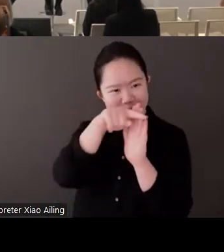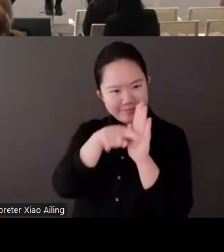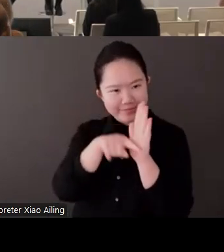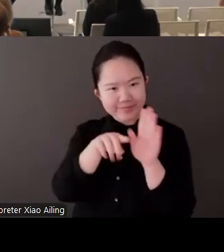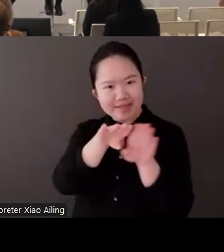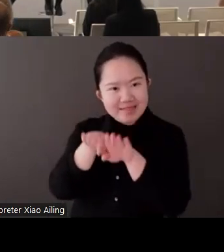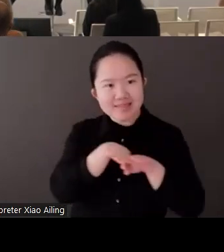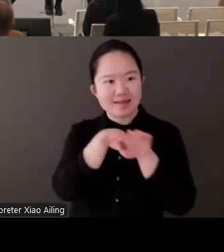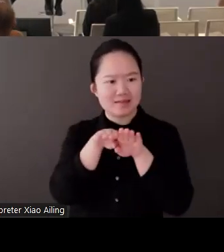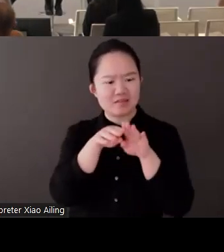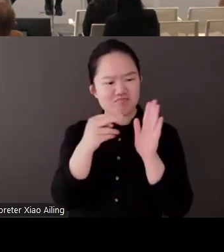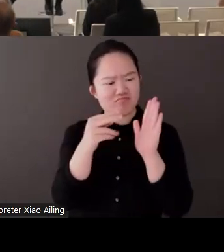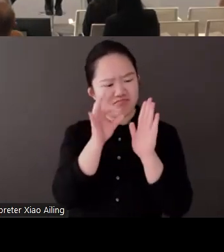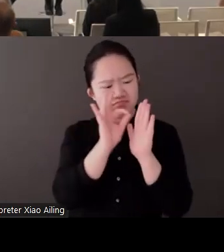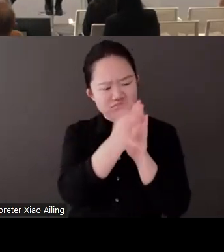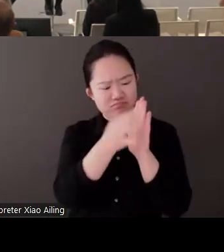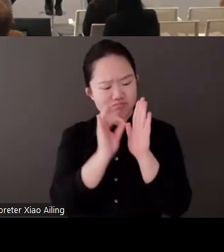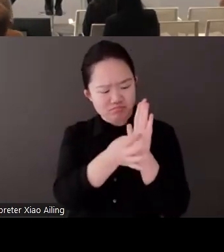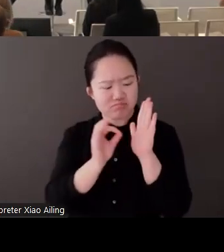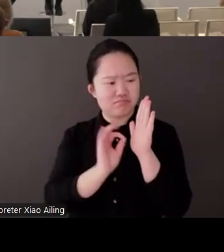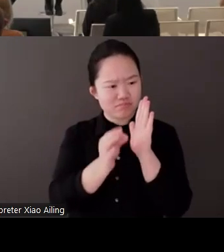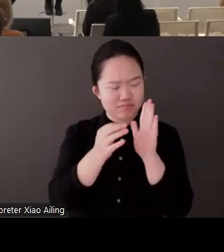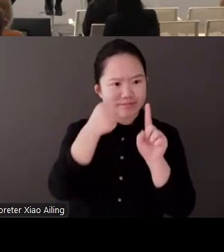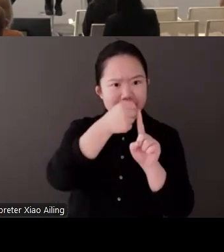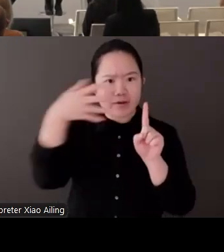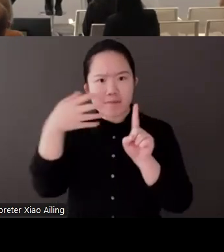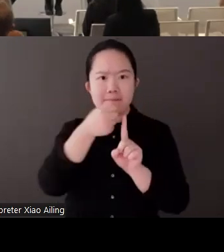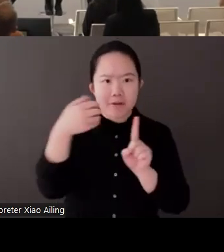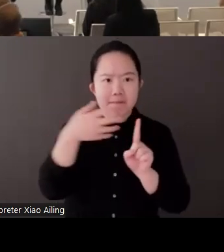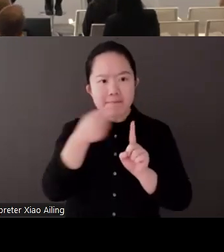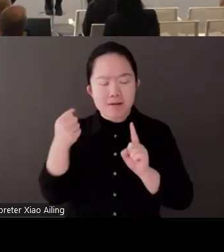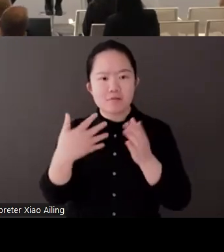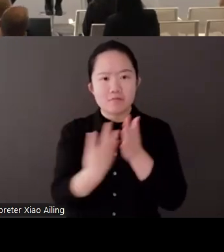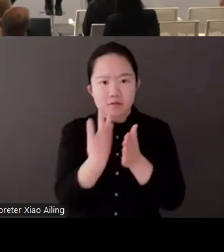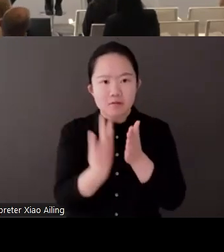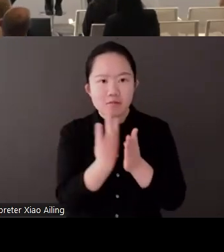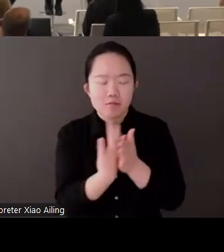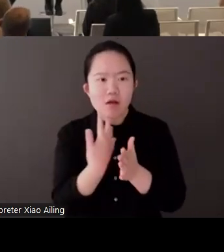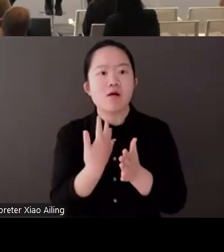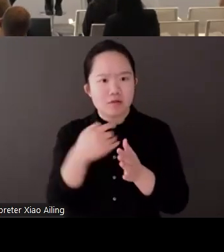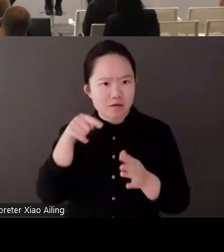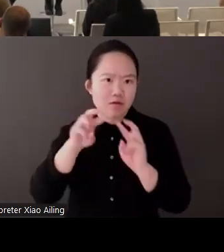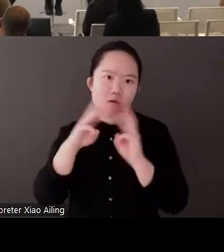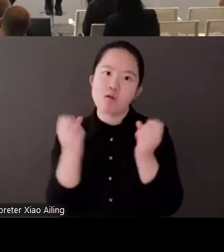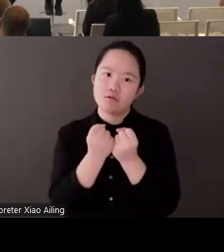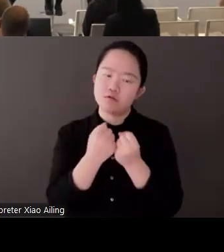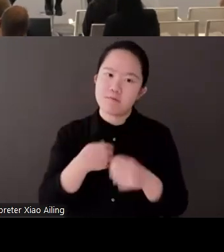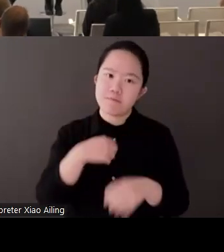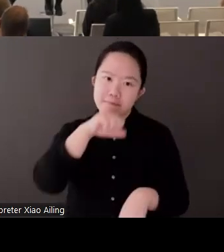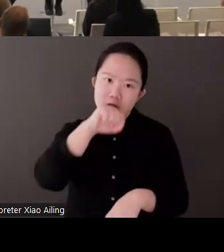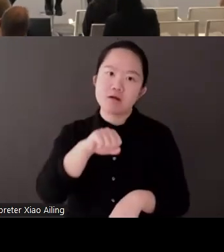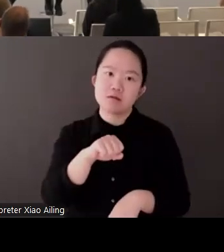evaluate, for example, the devices which are now in the scope of the Accessibility Act. And these are kind of a new